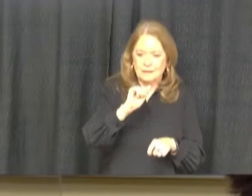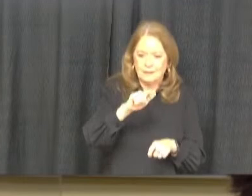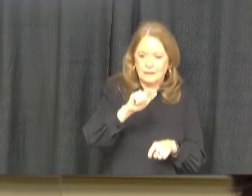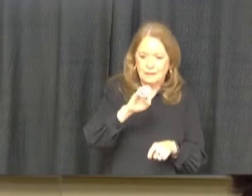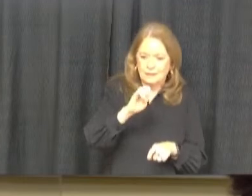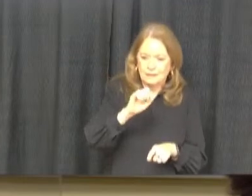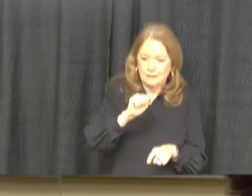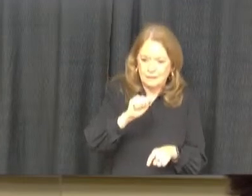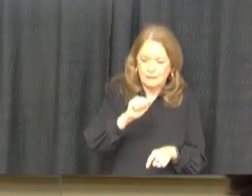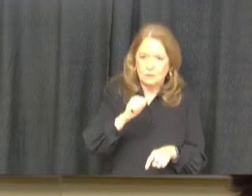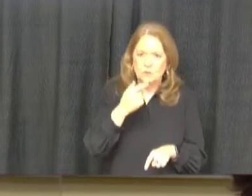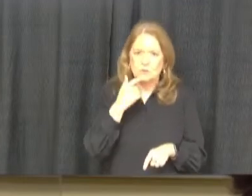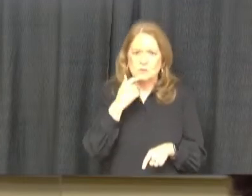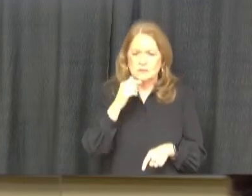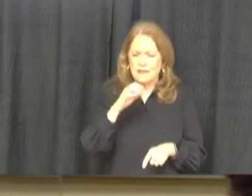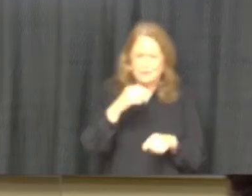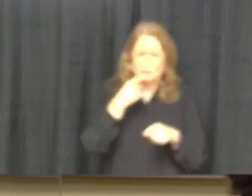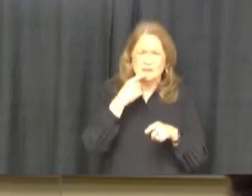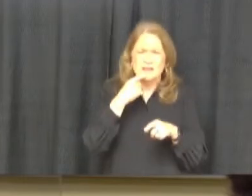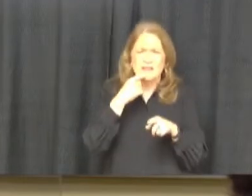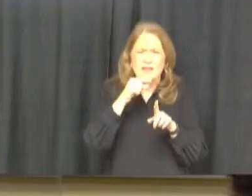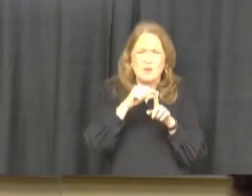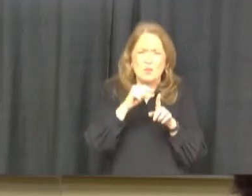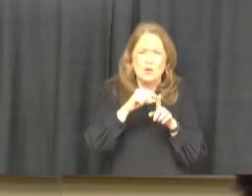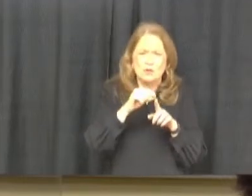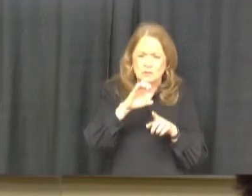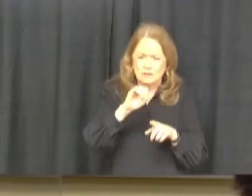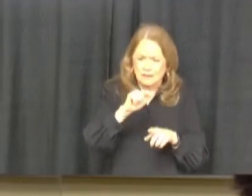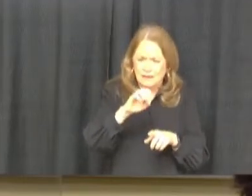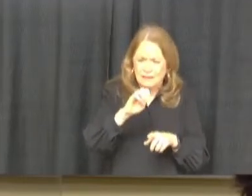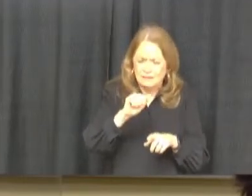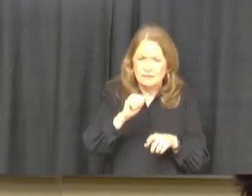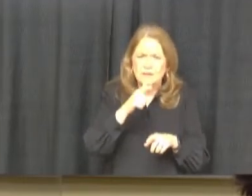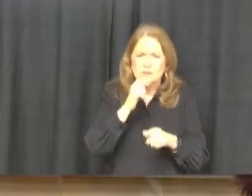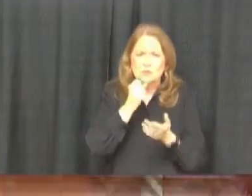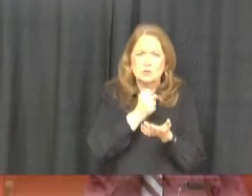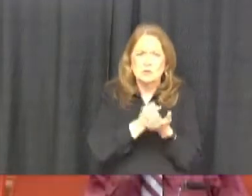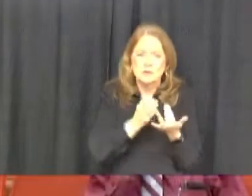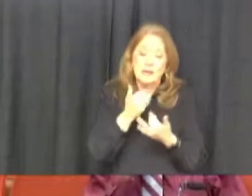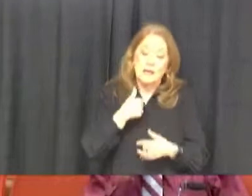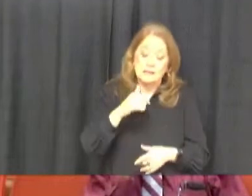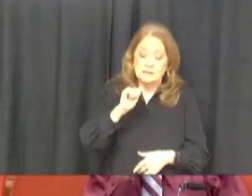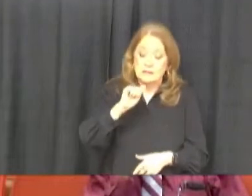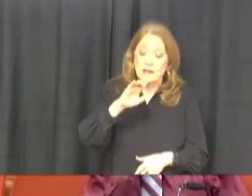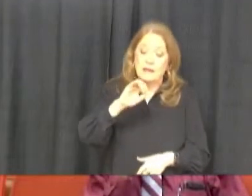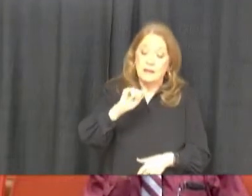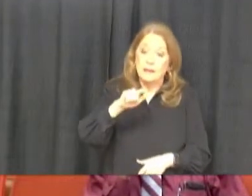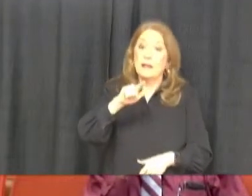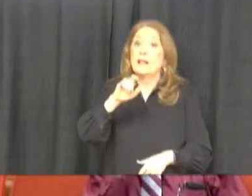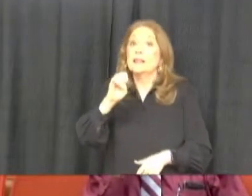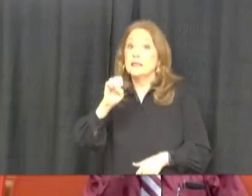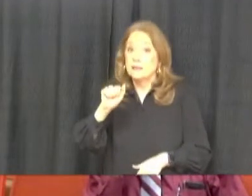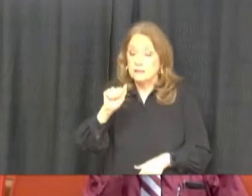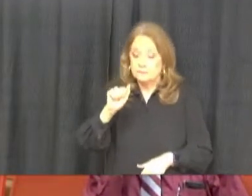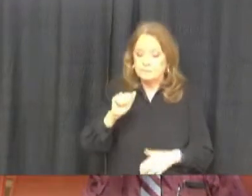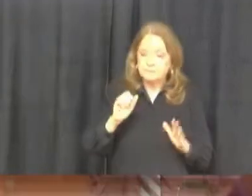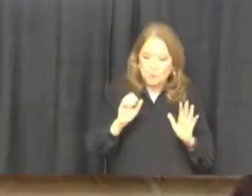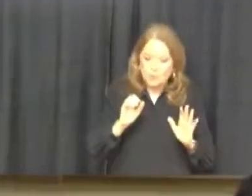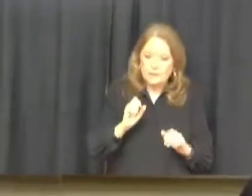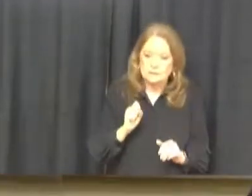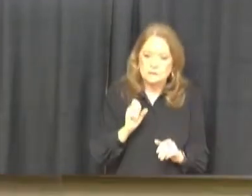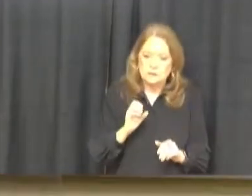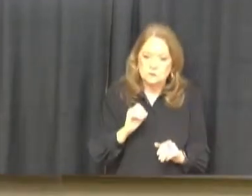CALEA or do you say CALEA? How do you pronounce it? That's who you're accredited through, correct? Yeah, I say Kalia. CALEA. Okay.